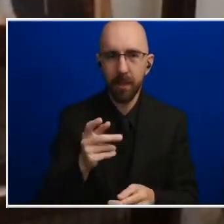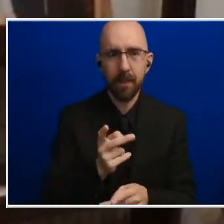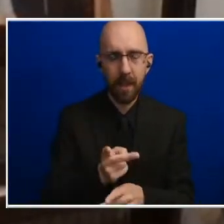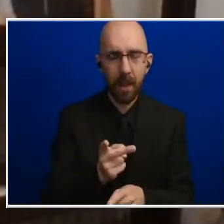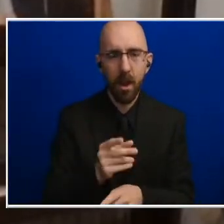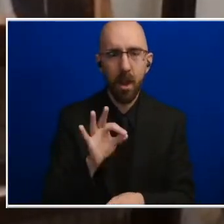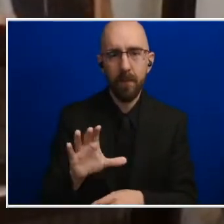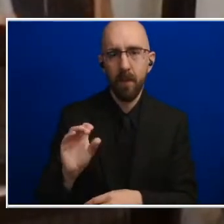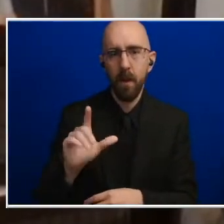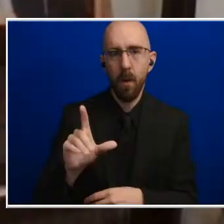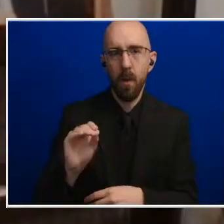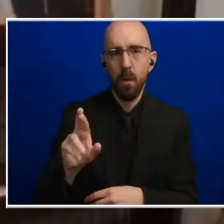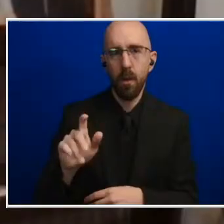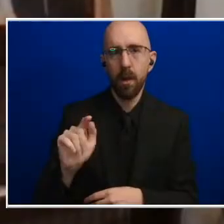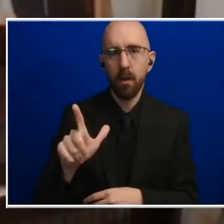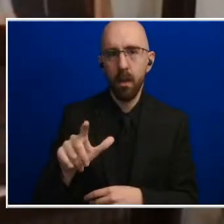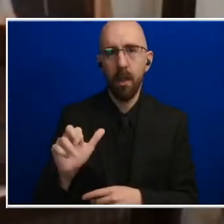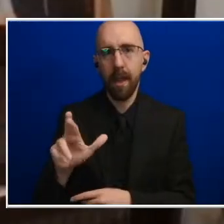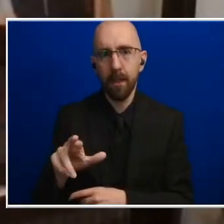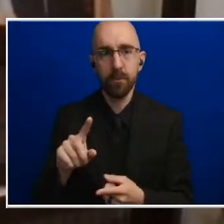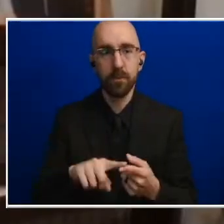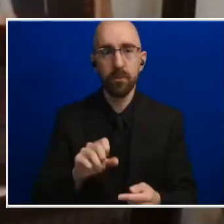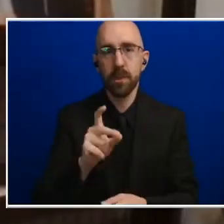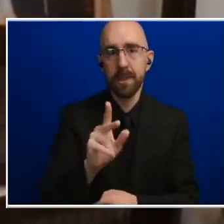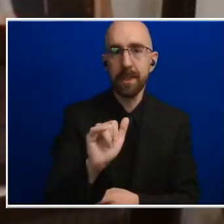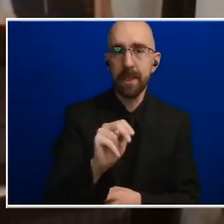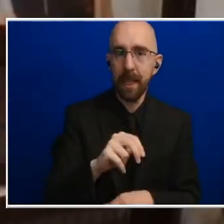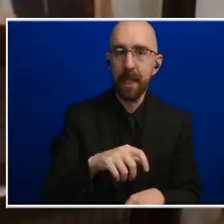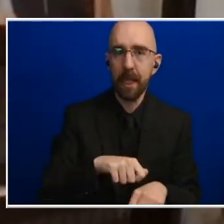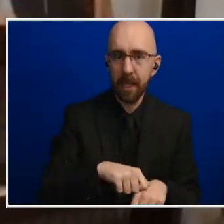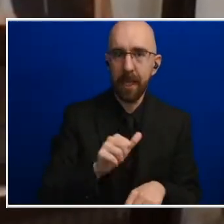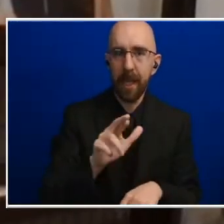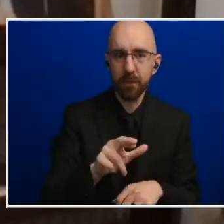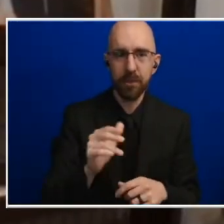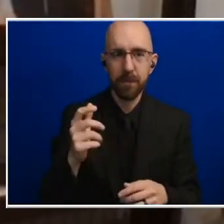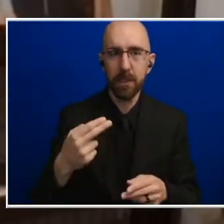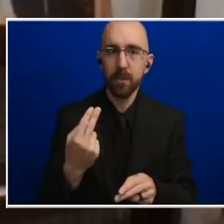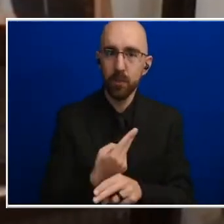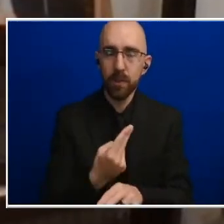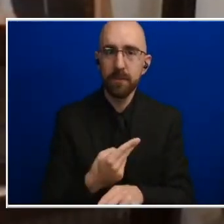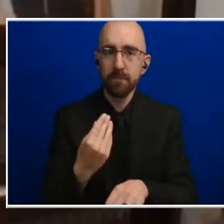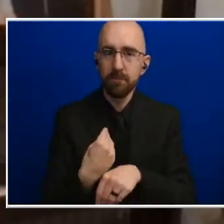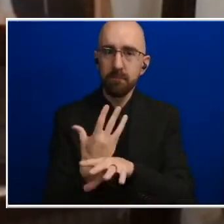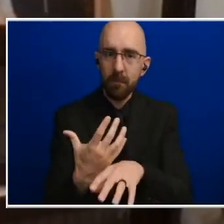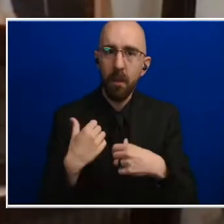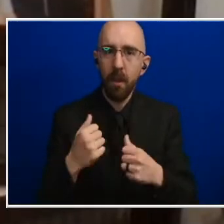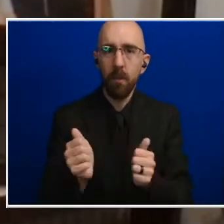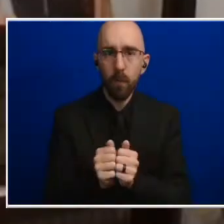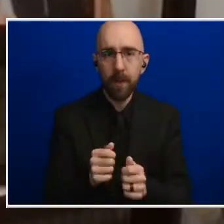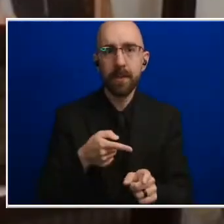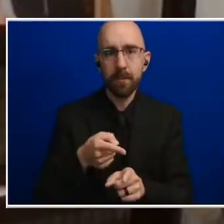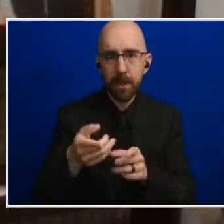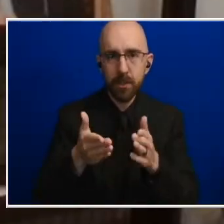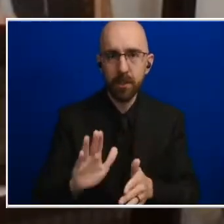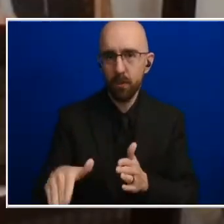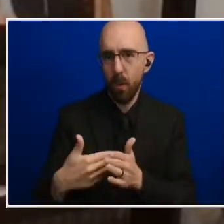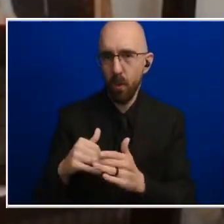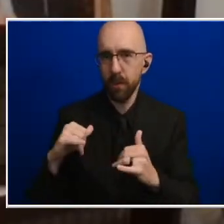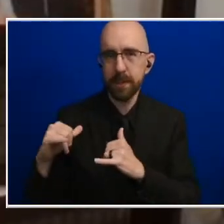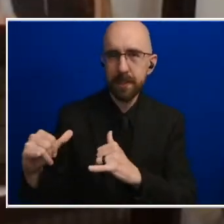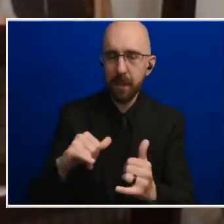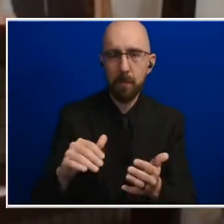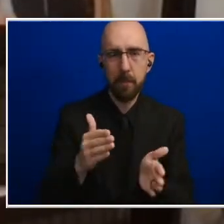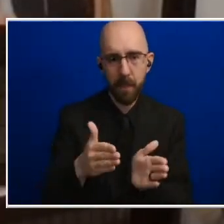colorectal cancer to the skin cancer. But like I said, leveraging telehealth with specialists to make sure that we're all on the same plan. And I think that